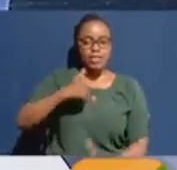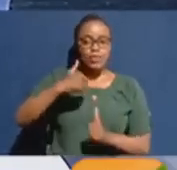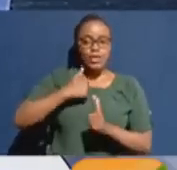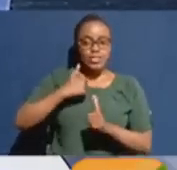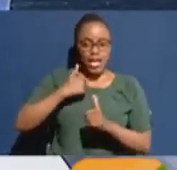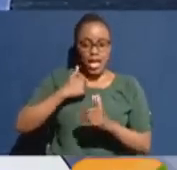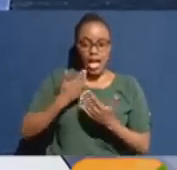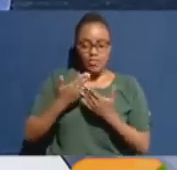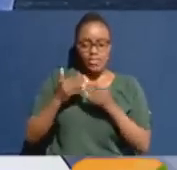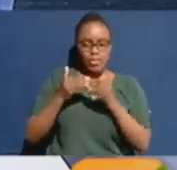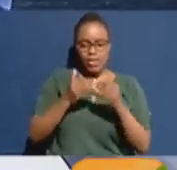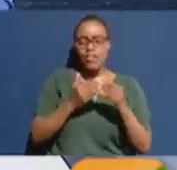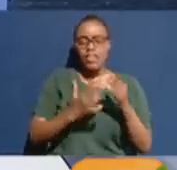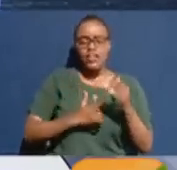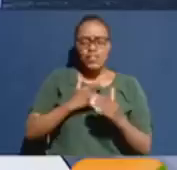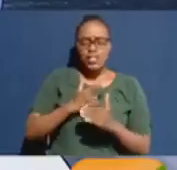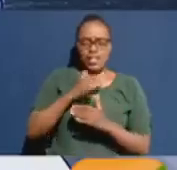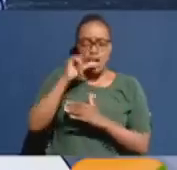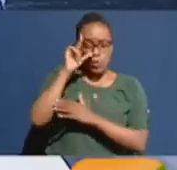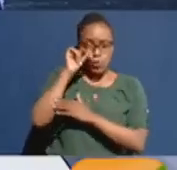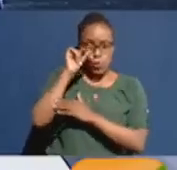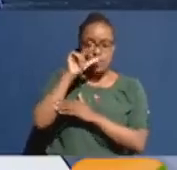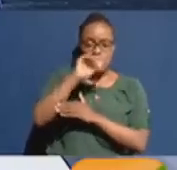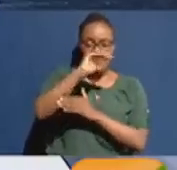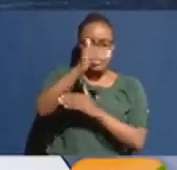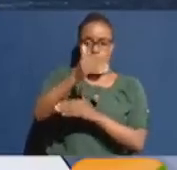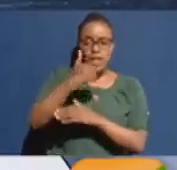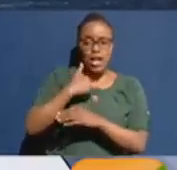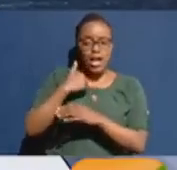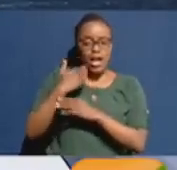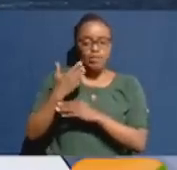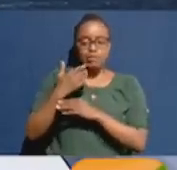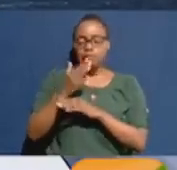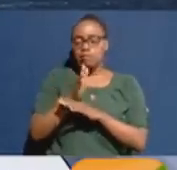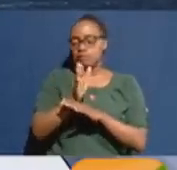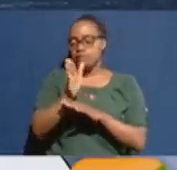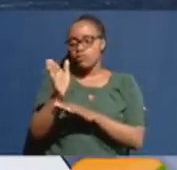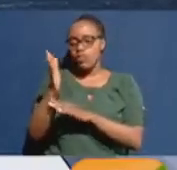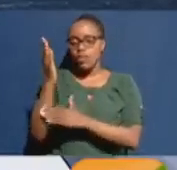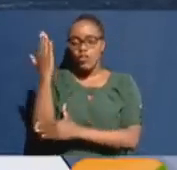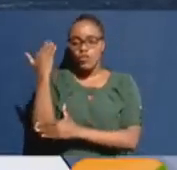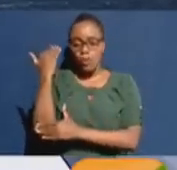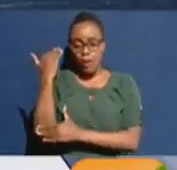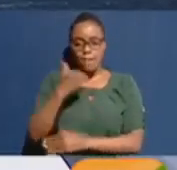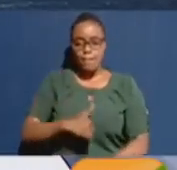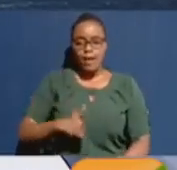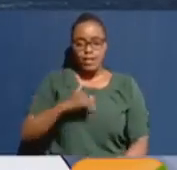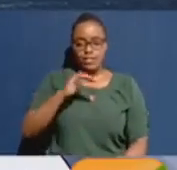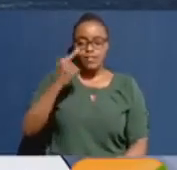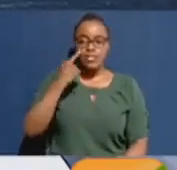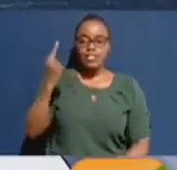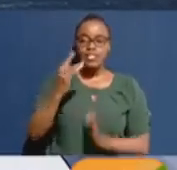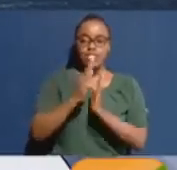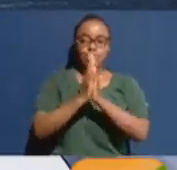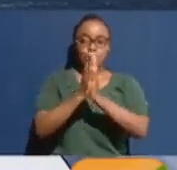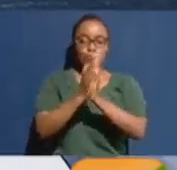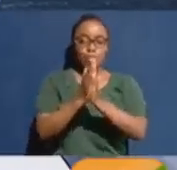pride of the most visited coastal town is far adrift from its former self. Lulu Hassan tells us more.